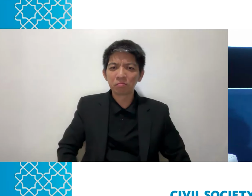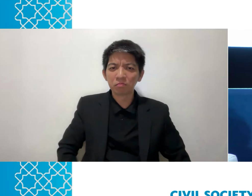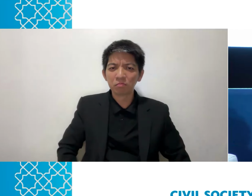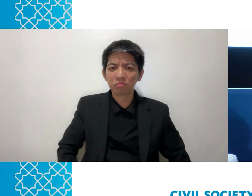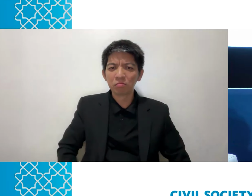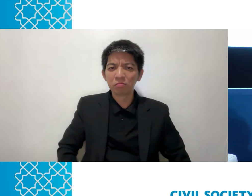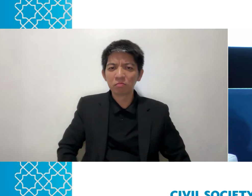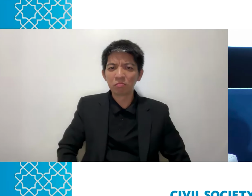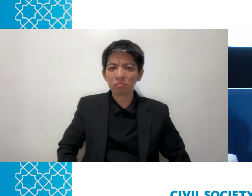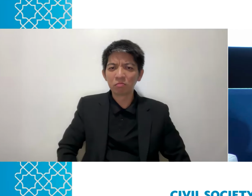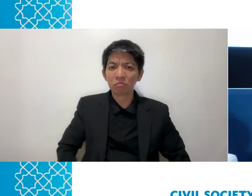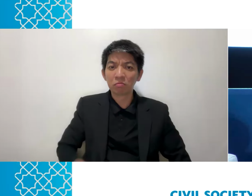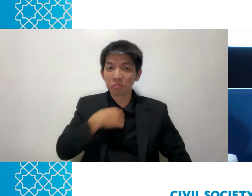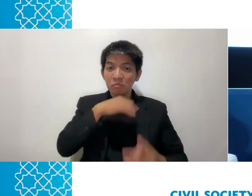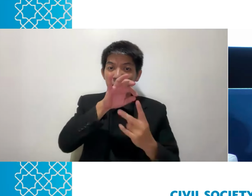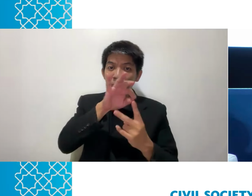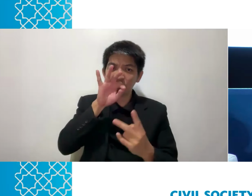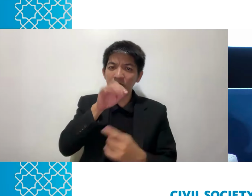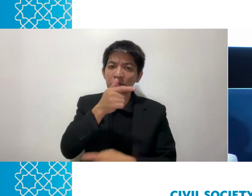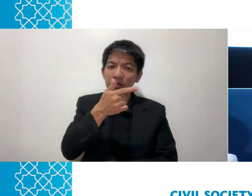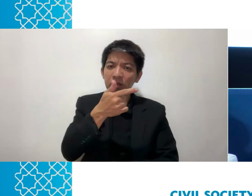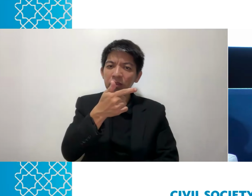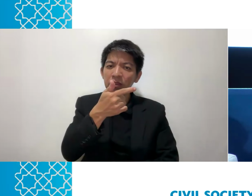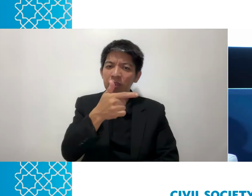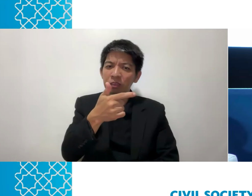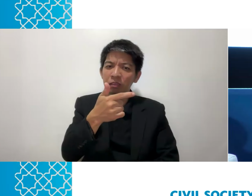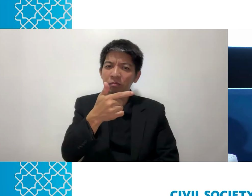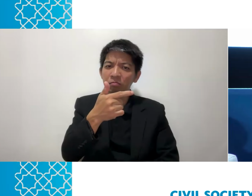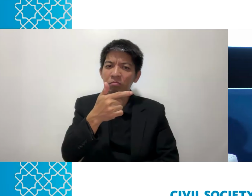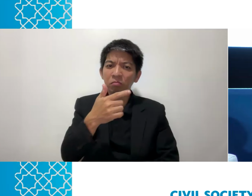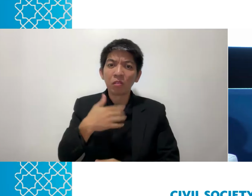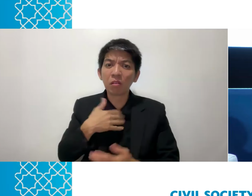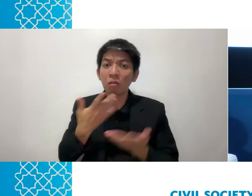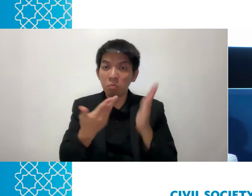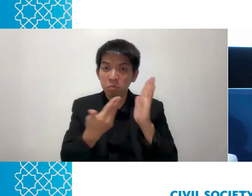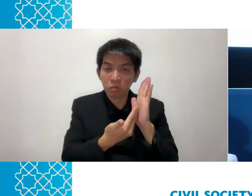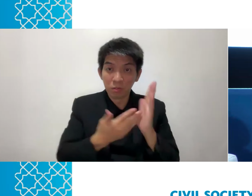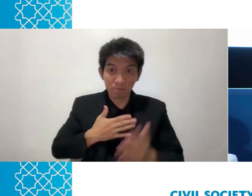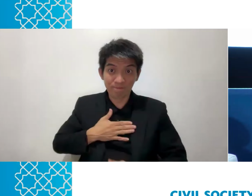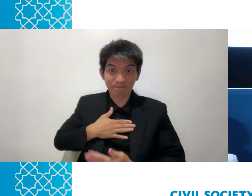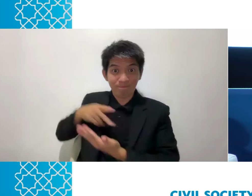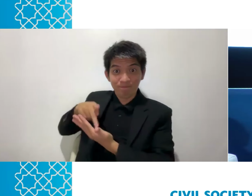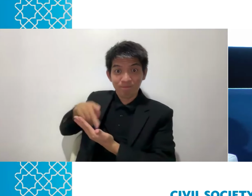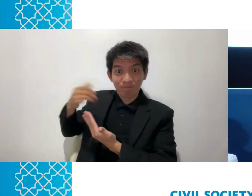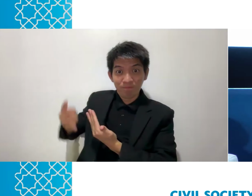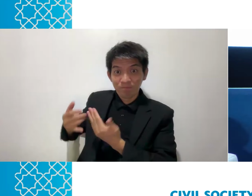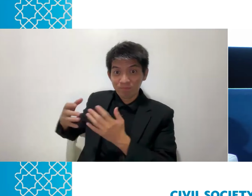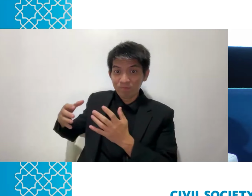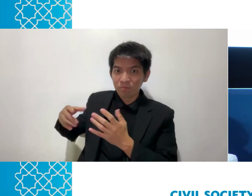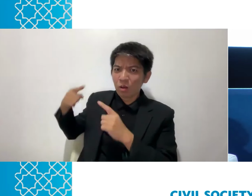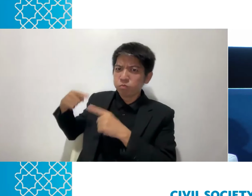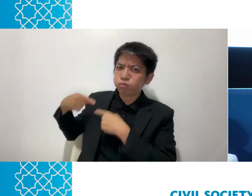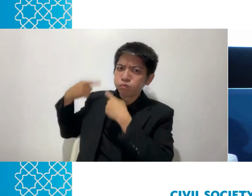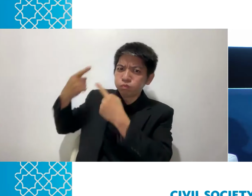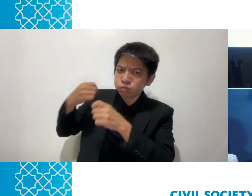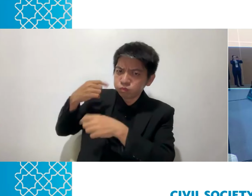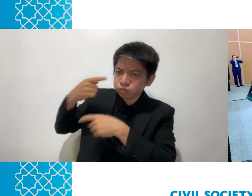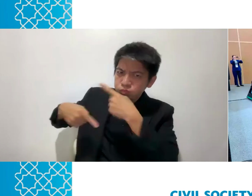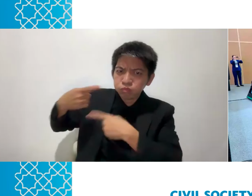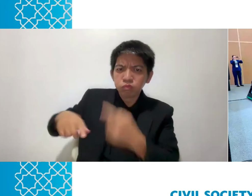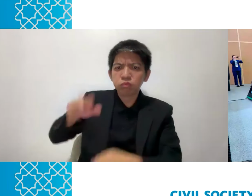example. One of the project that we've doing. So for the past 3 years, we collaborated